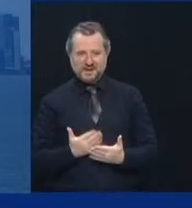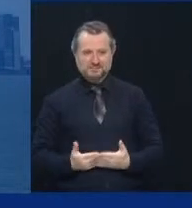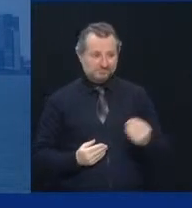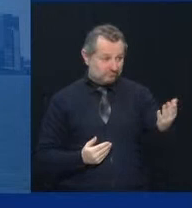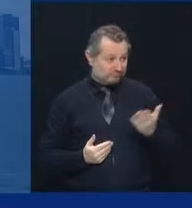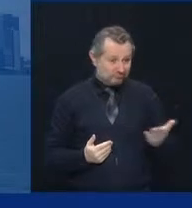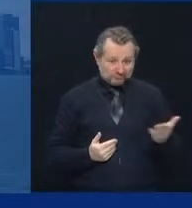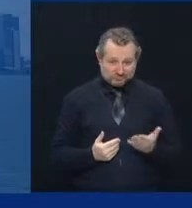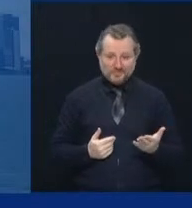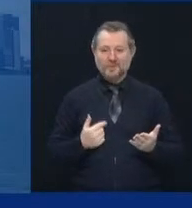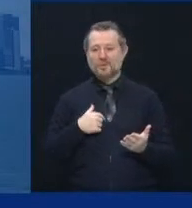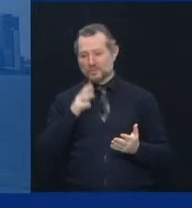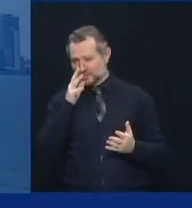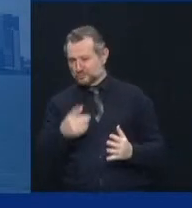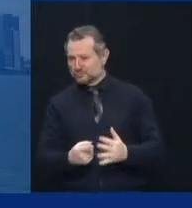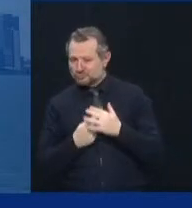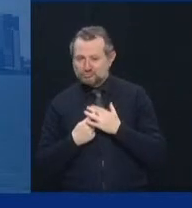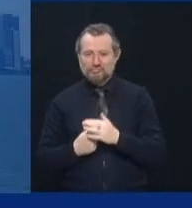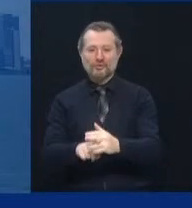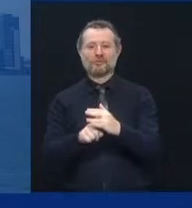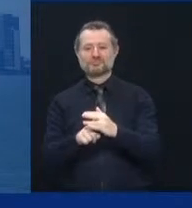to build